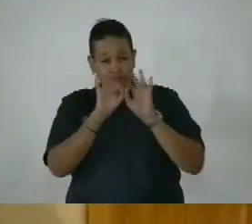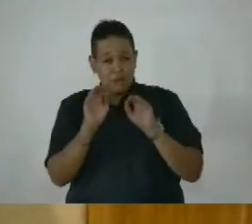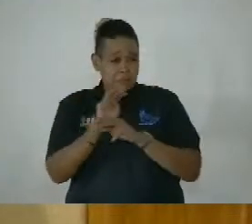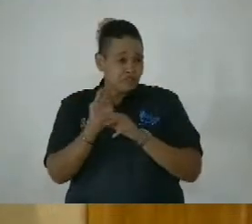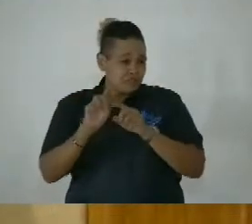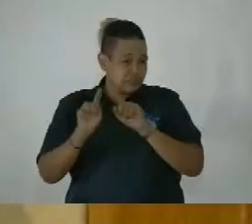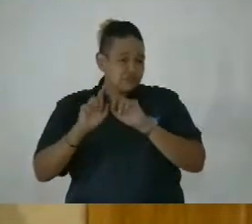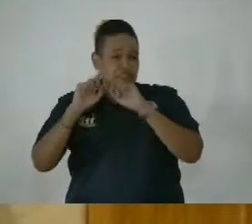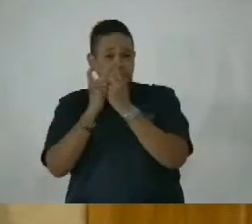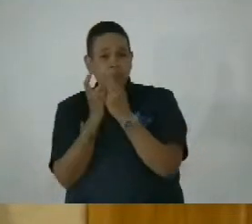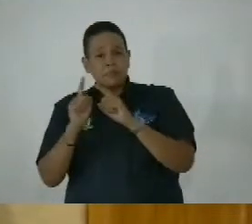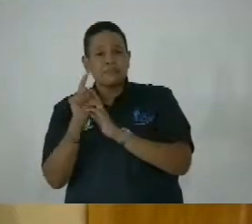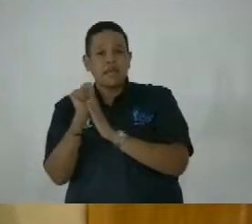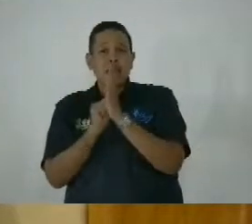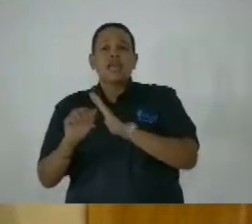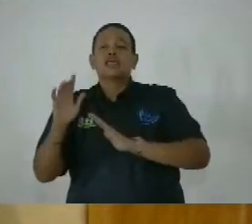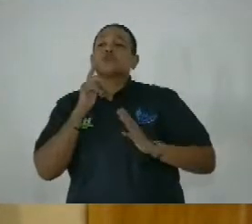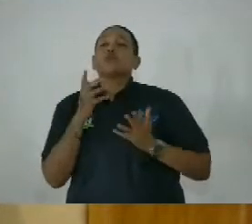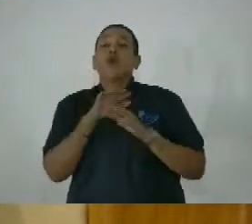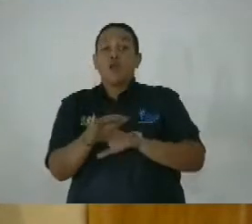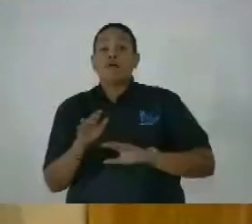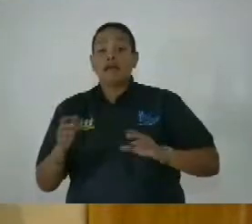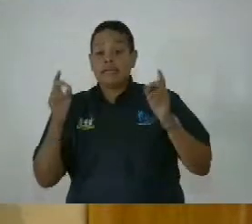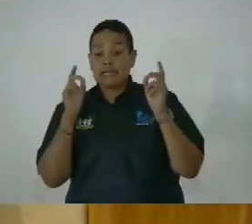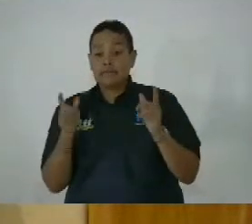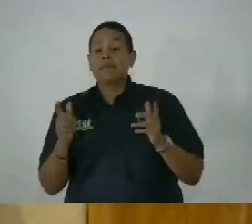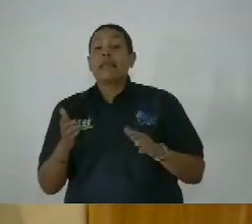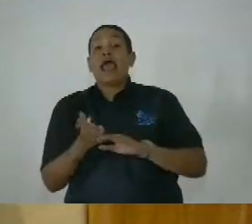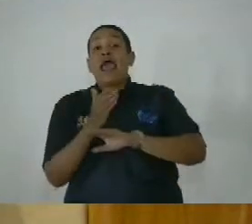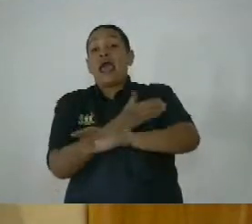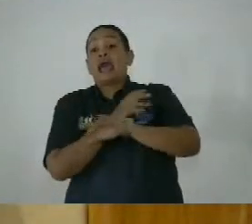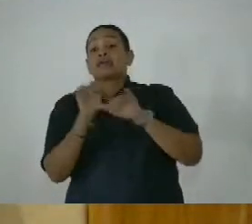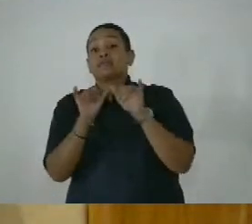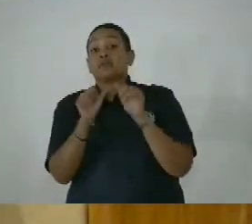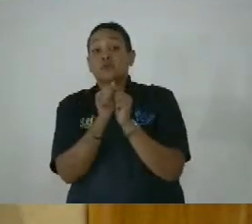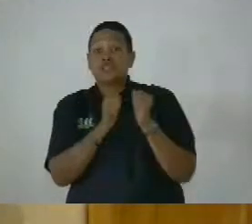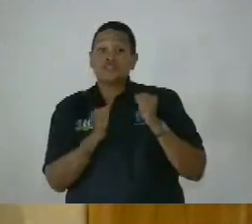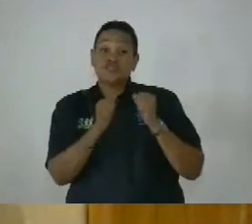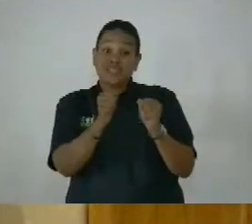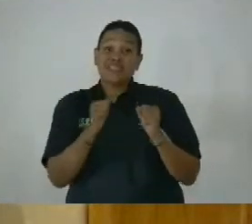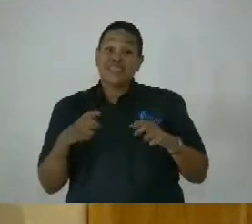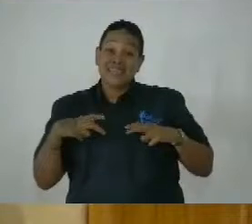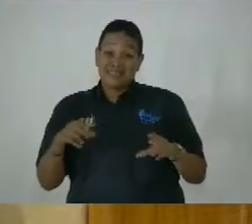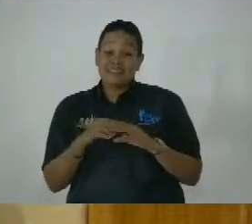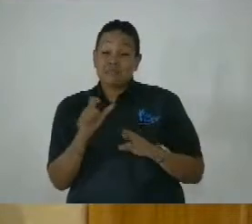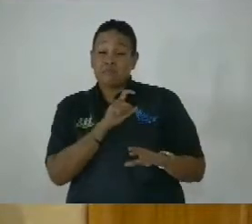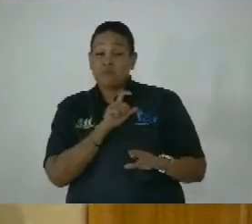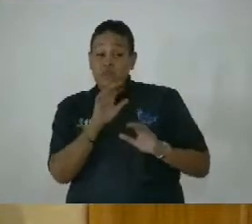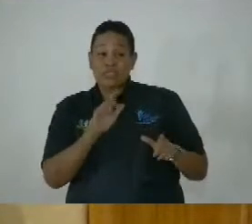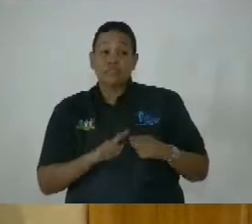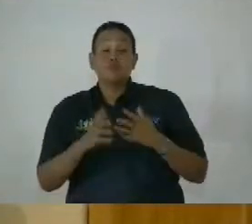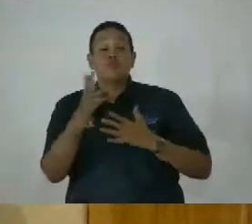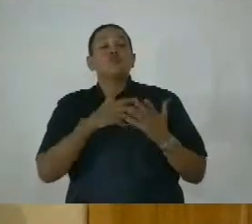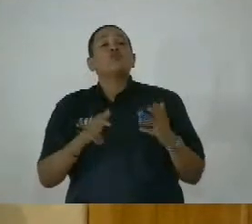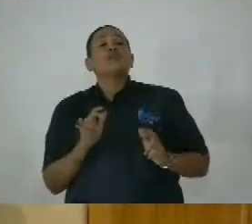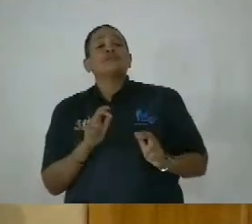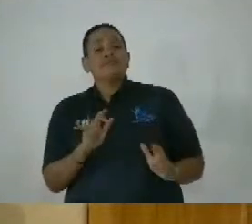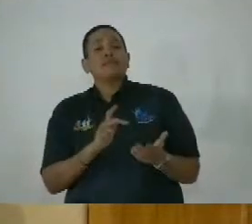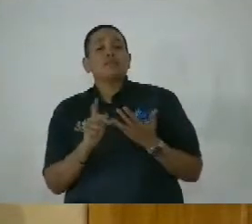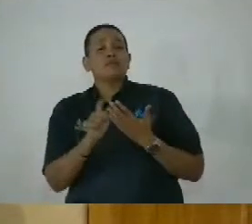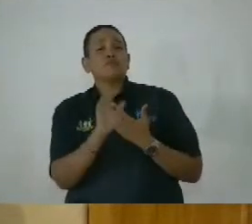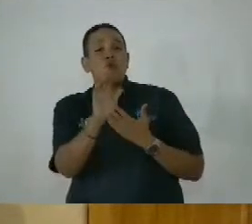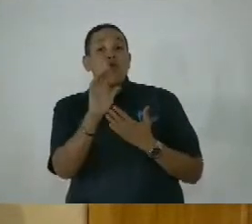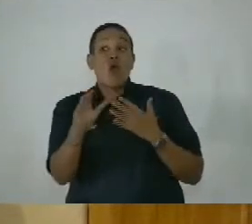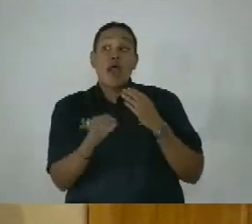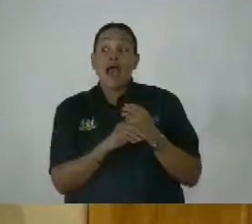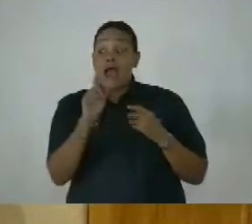We are combining immediate enhanced measures with strategic investment in law enforcement and social investment programs.